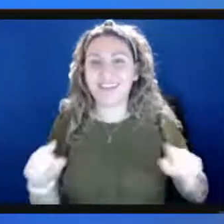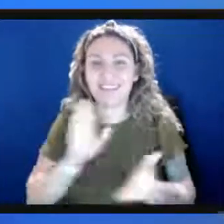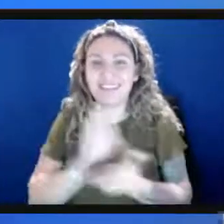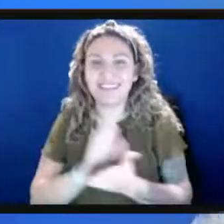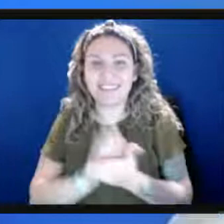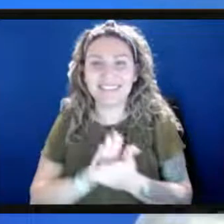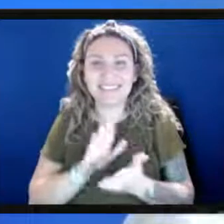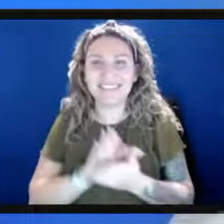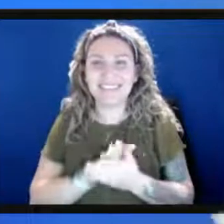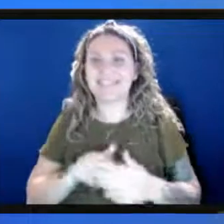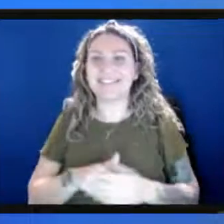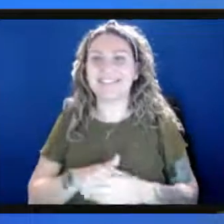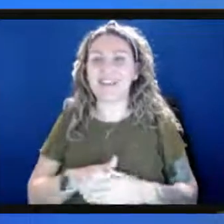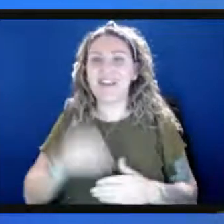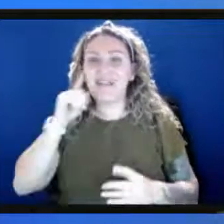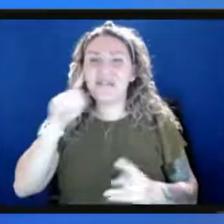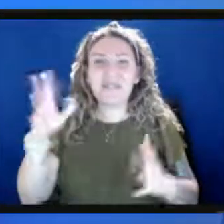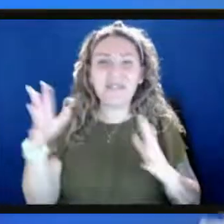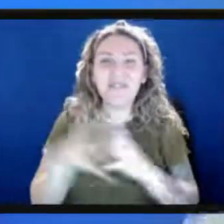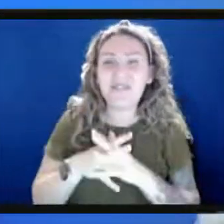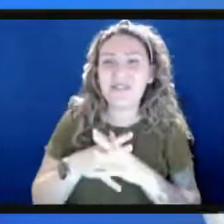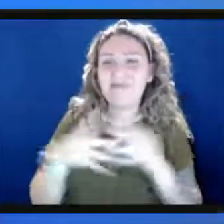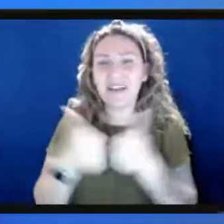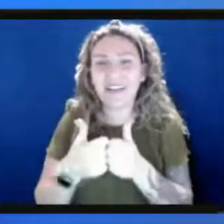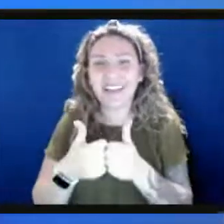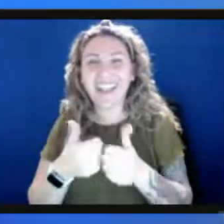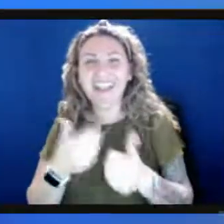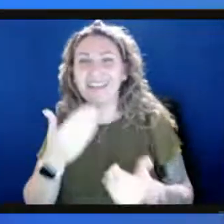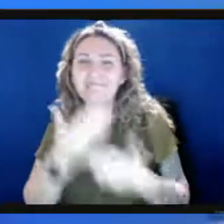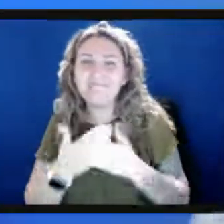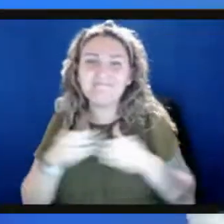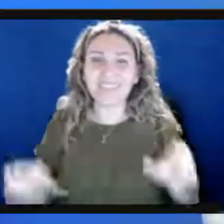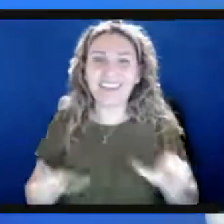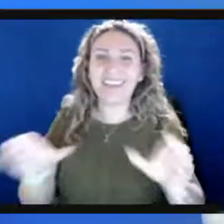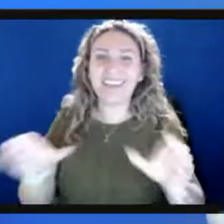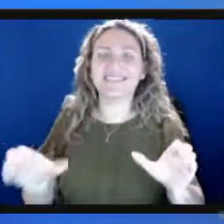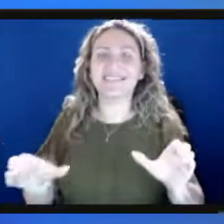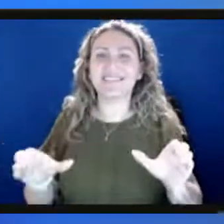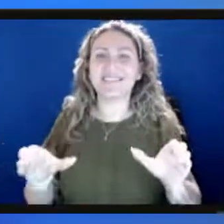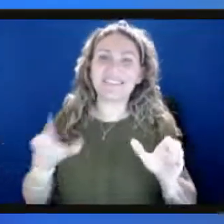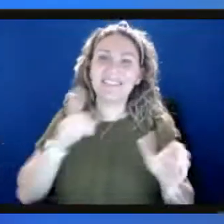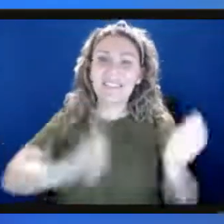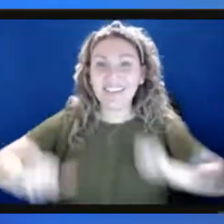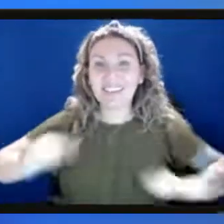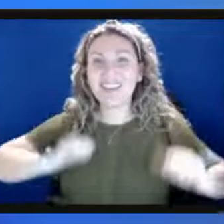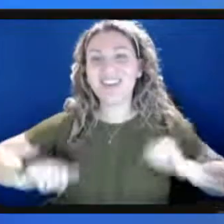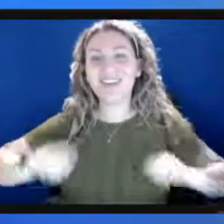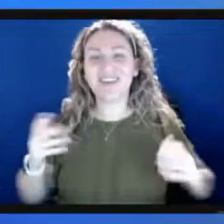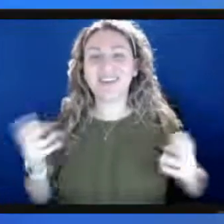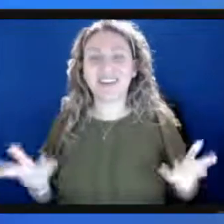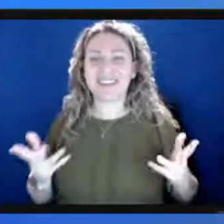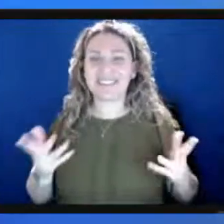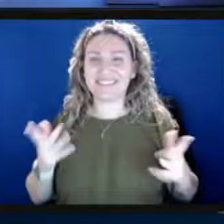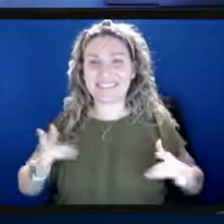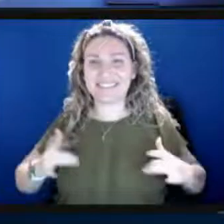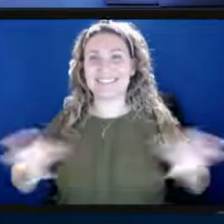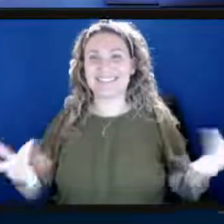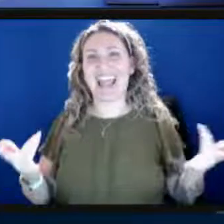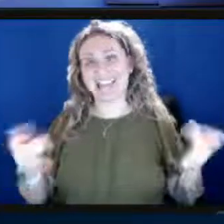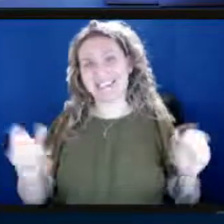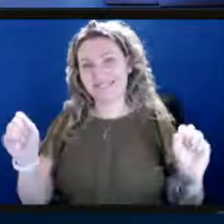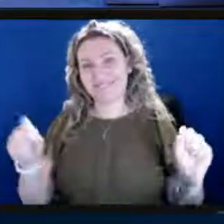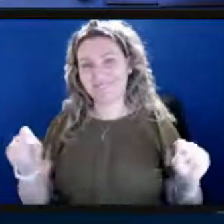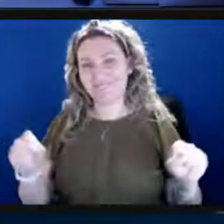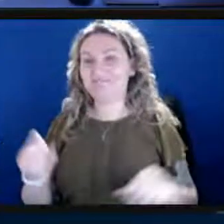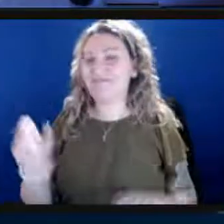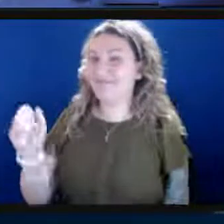There's going to be football games. There's going to be activities. There's going to be theater. this is exciting too. Yeah, Let's get it to school. is. It is great.